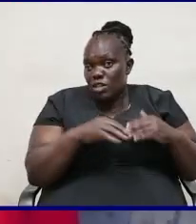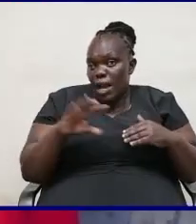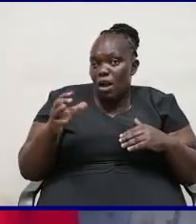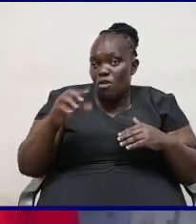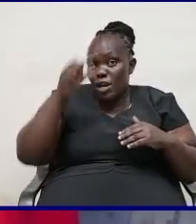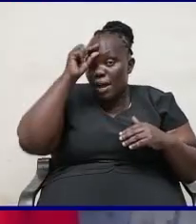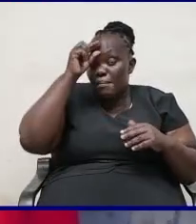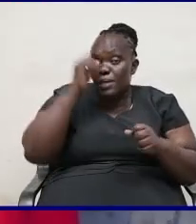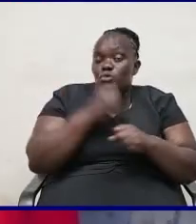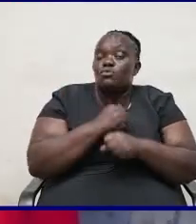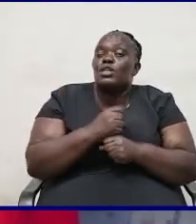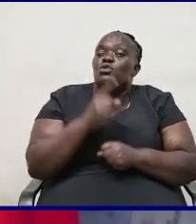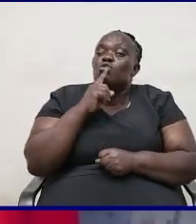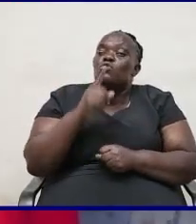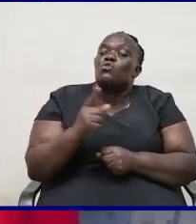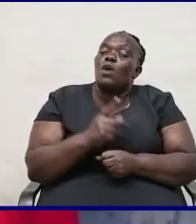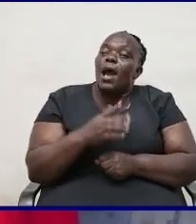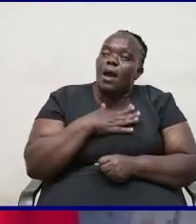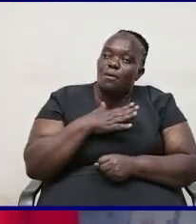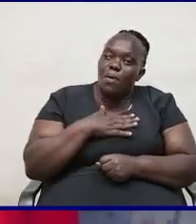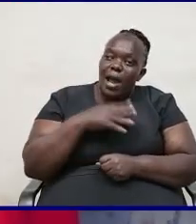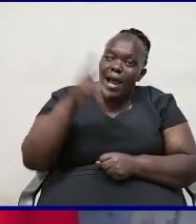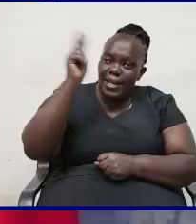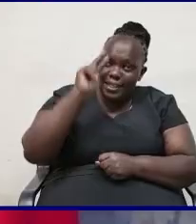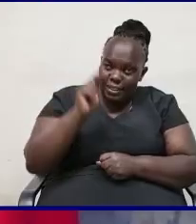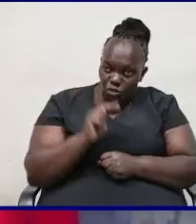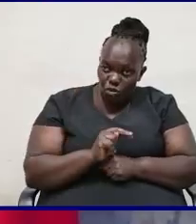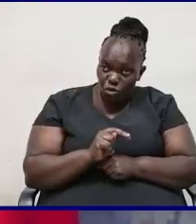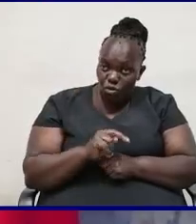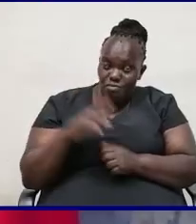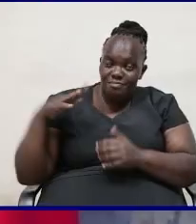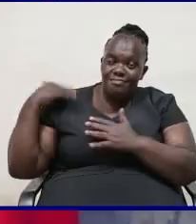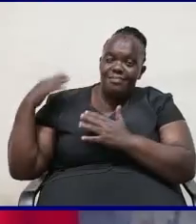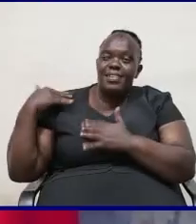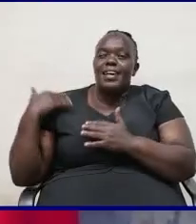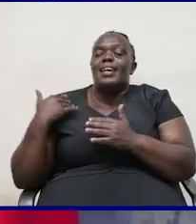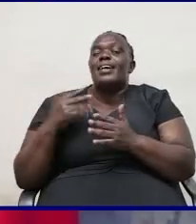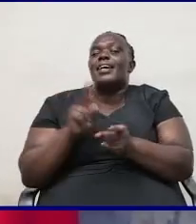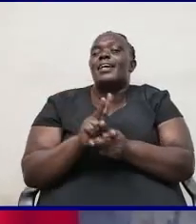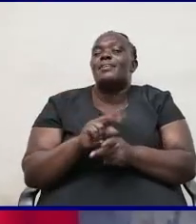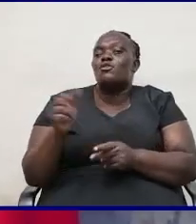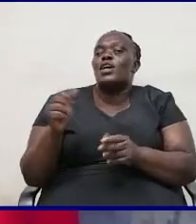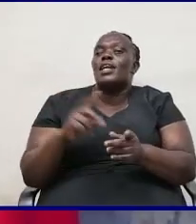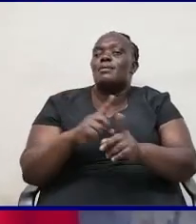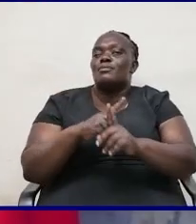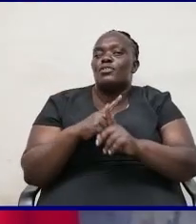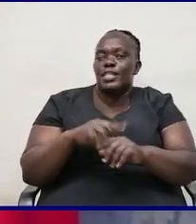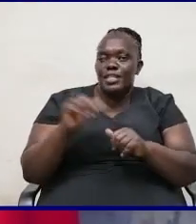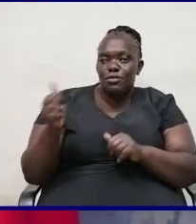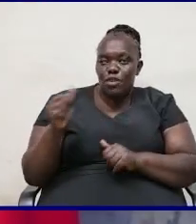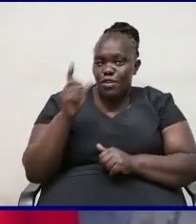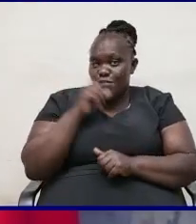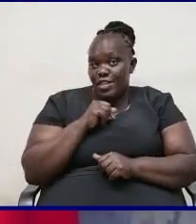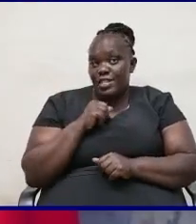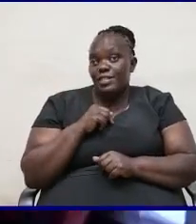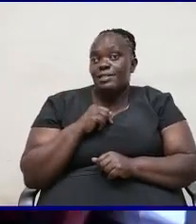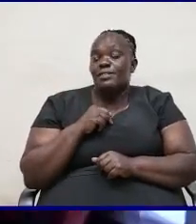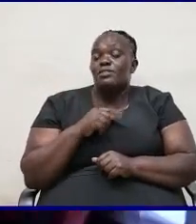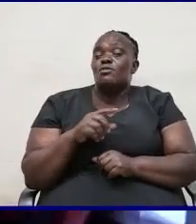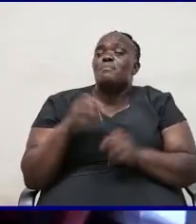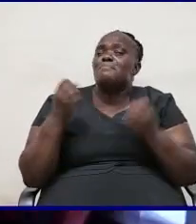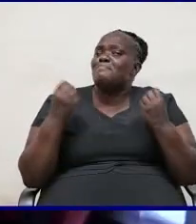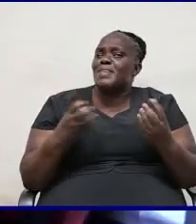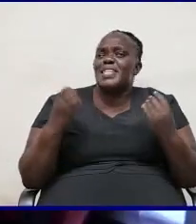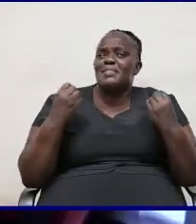county governments to ensure that our national heritage is reserved, is protected. And so